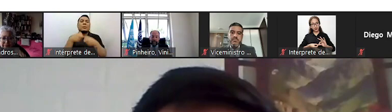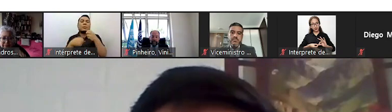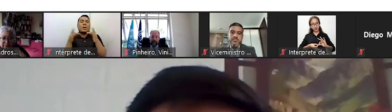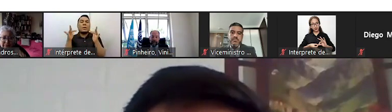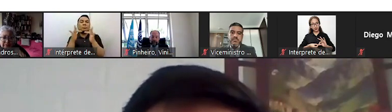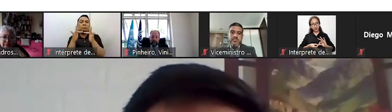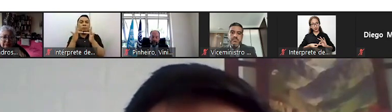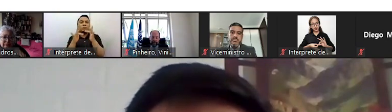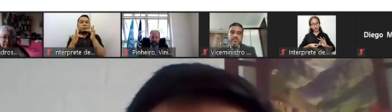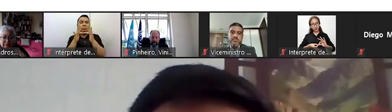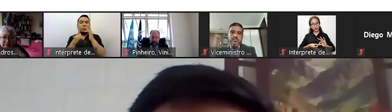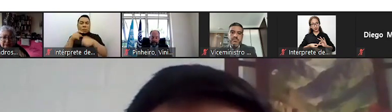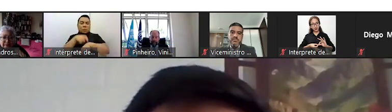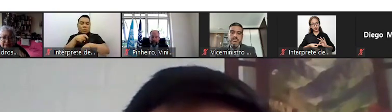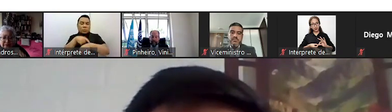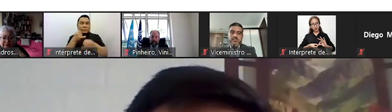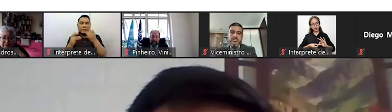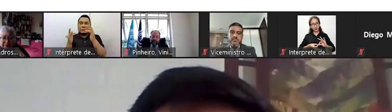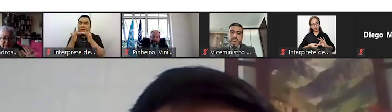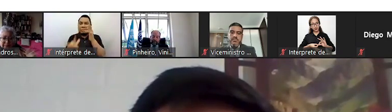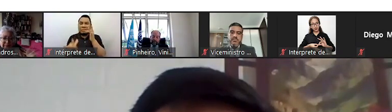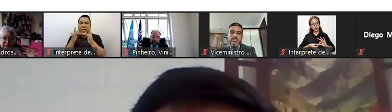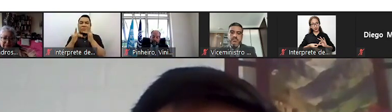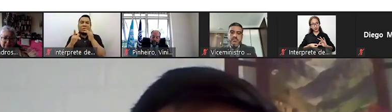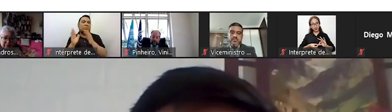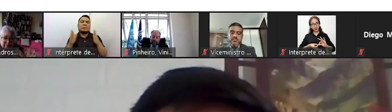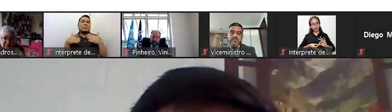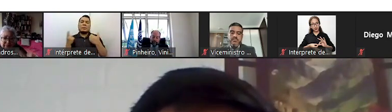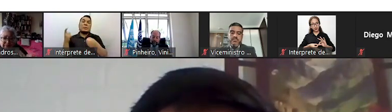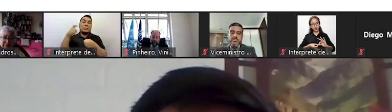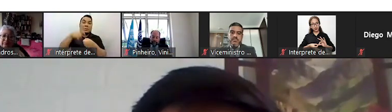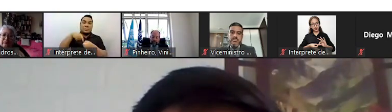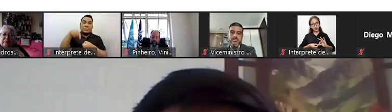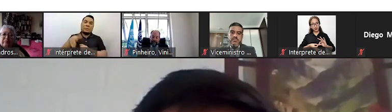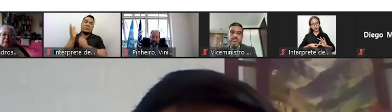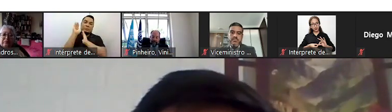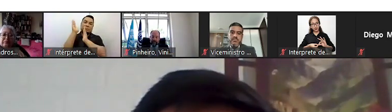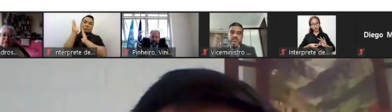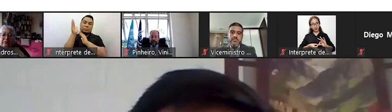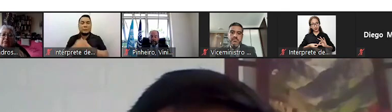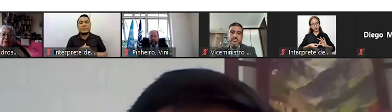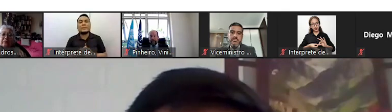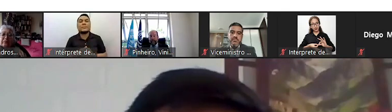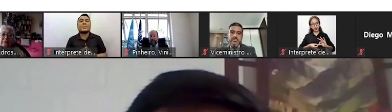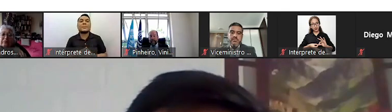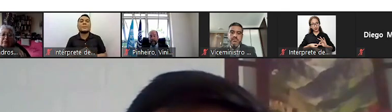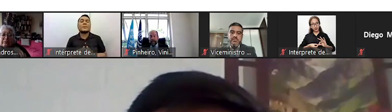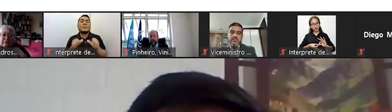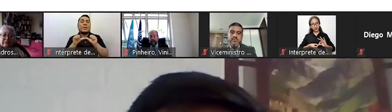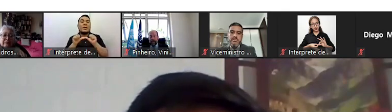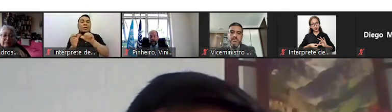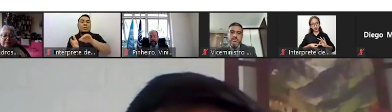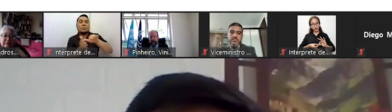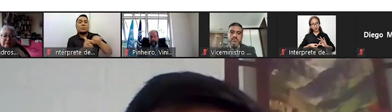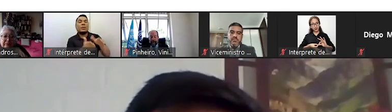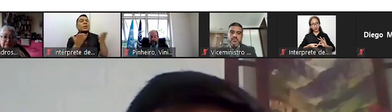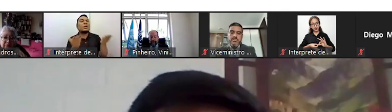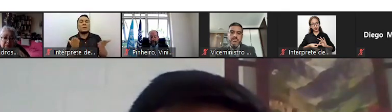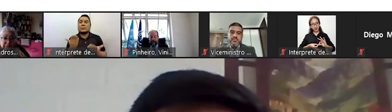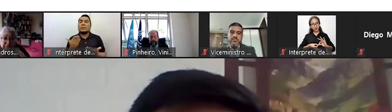peruvian jungle has had connectivity problems and will not be able to participate in this forum